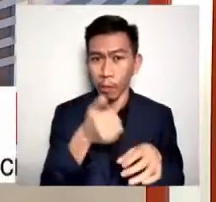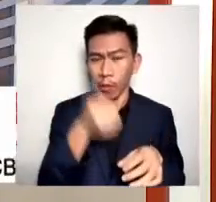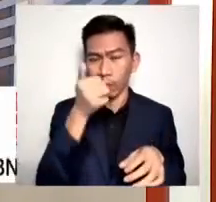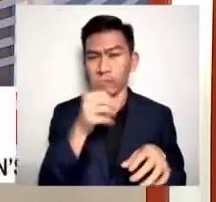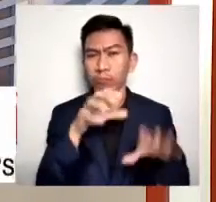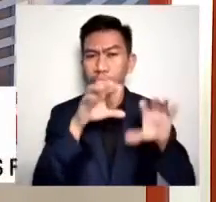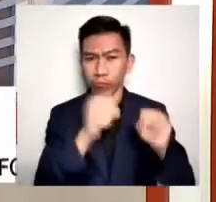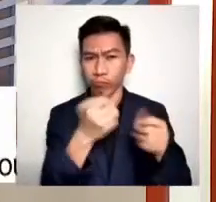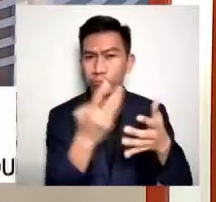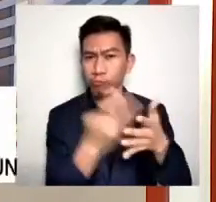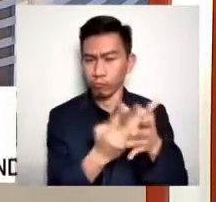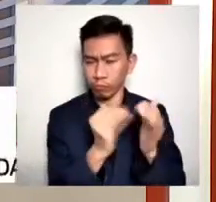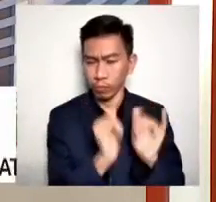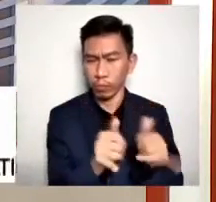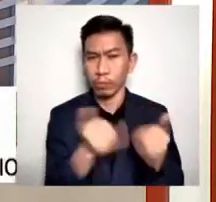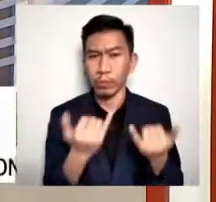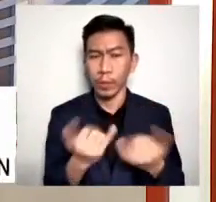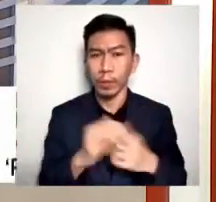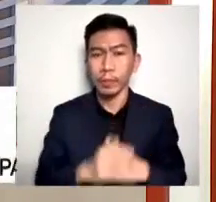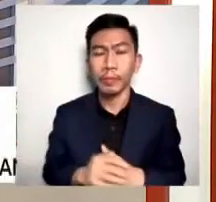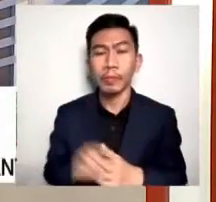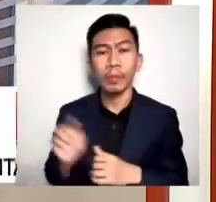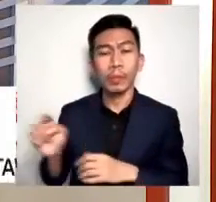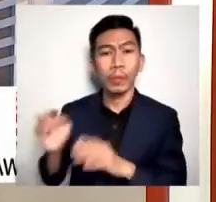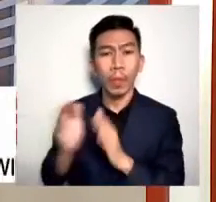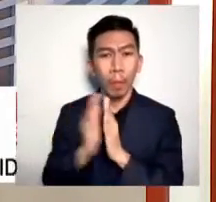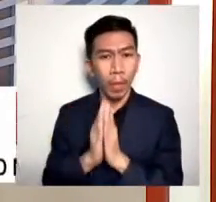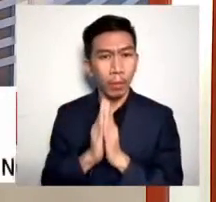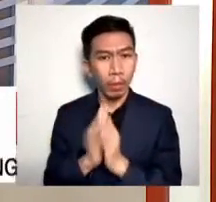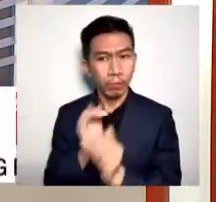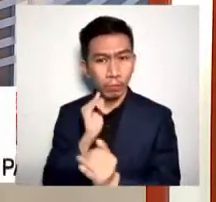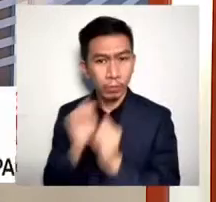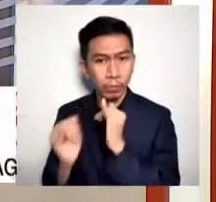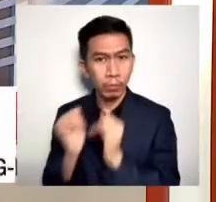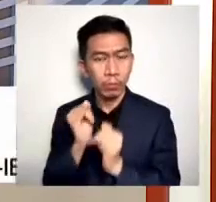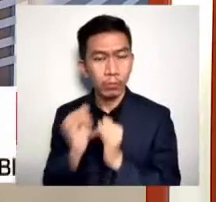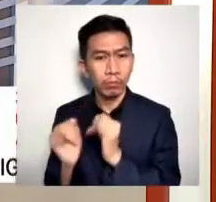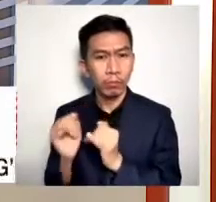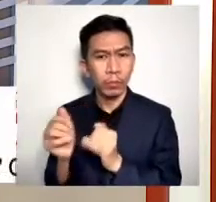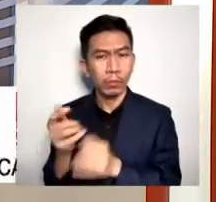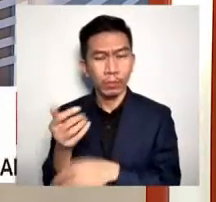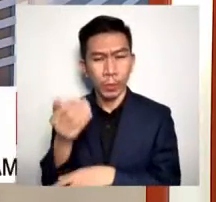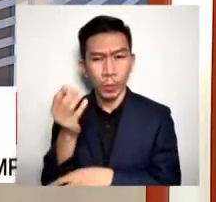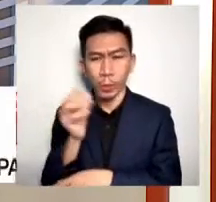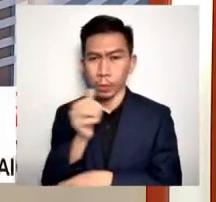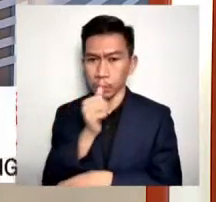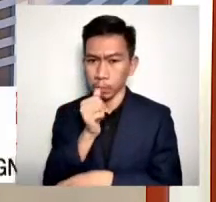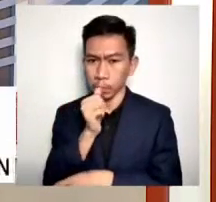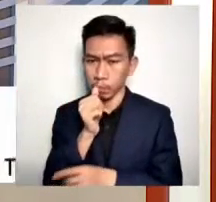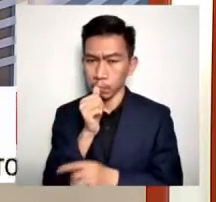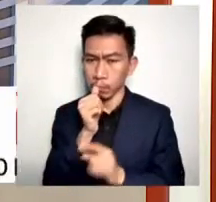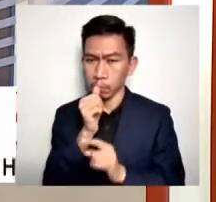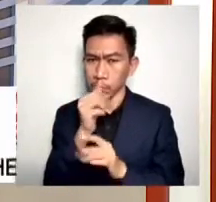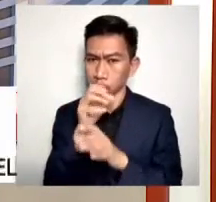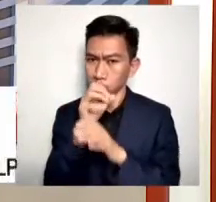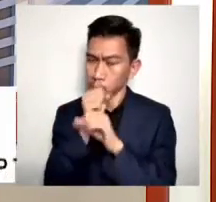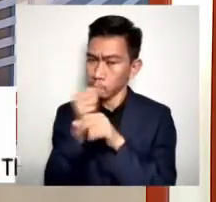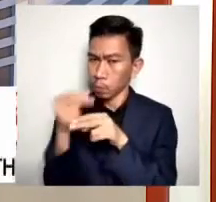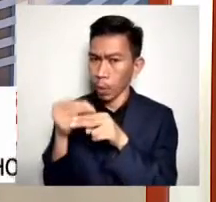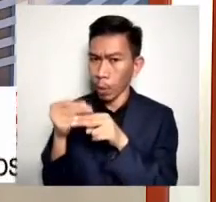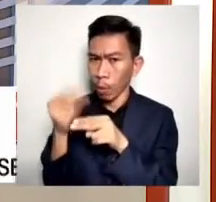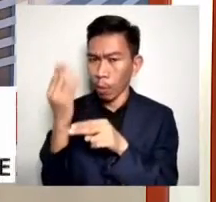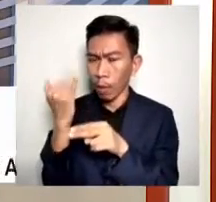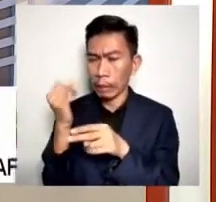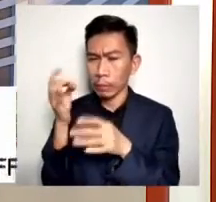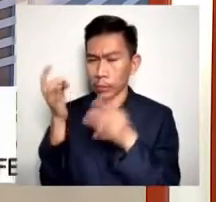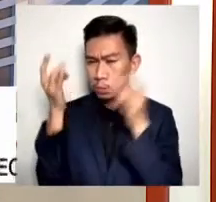And we'll now talk to an activist in Myanmar who asked that he remain anonymous due to the dangers of speaking out against the military junta. We will instead